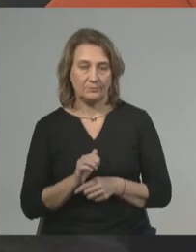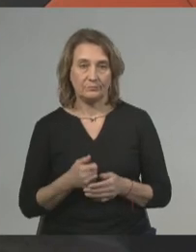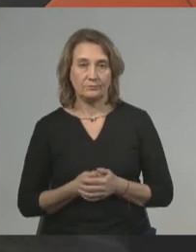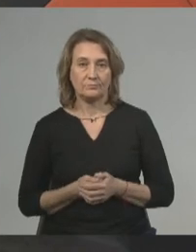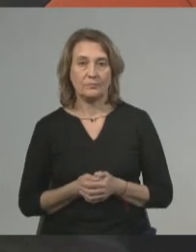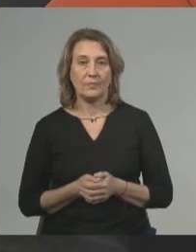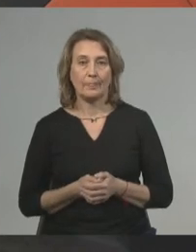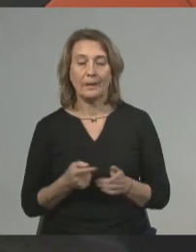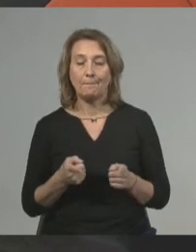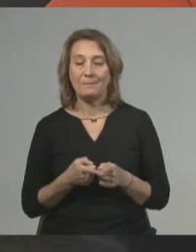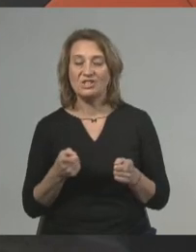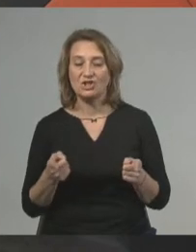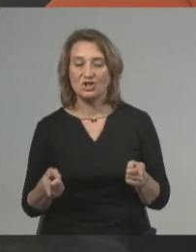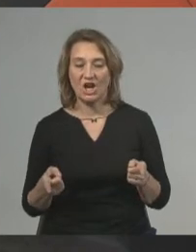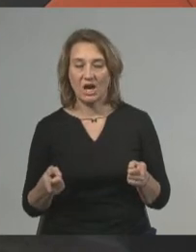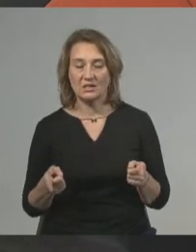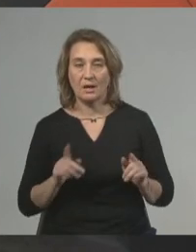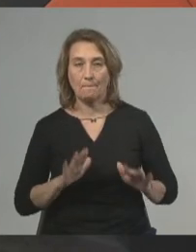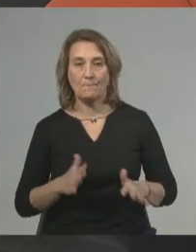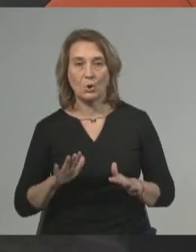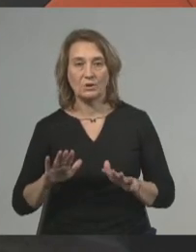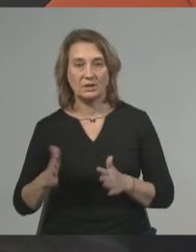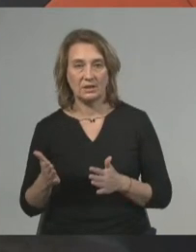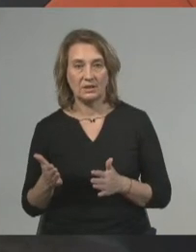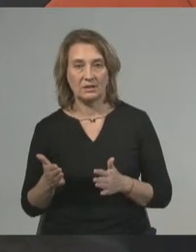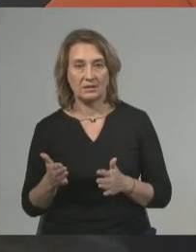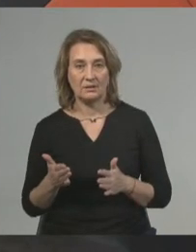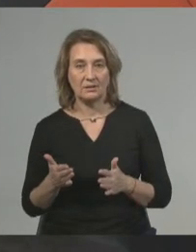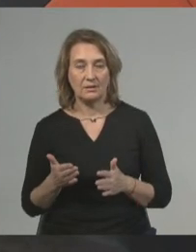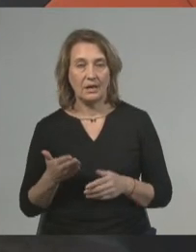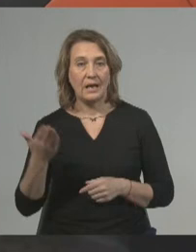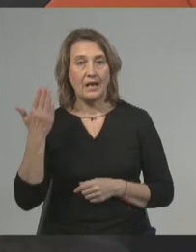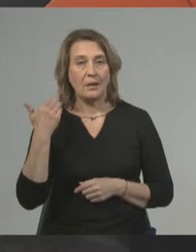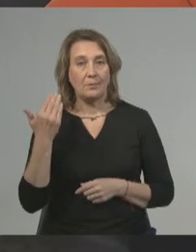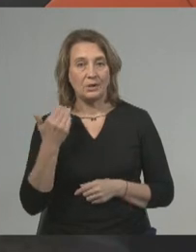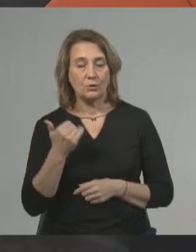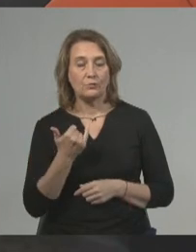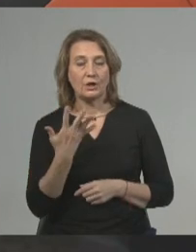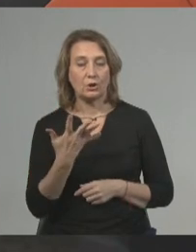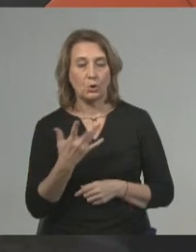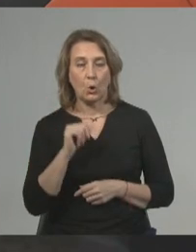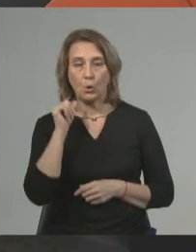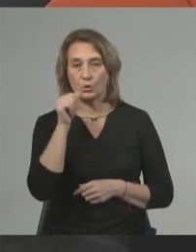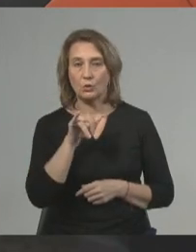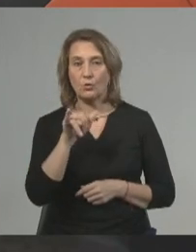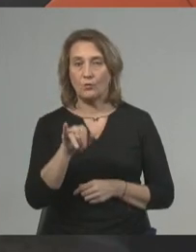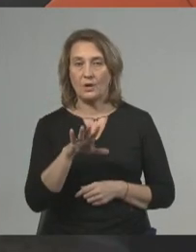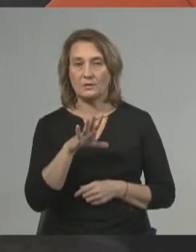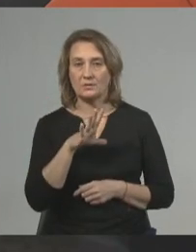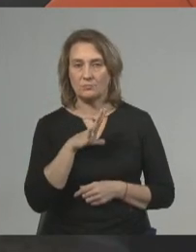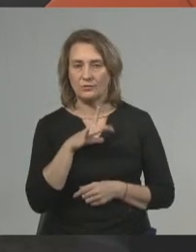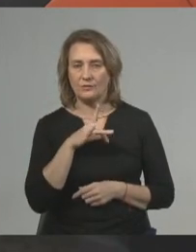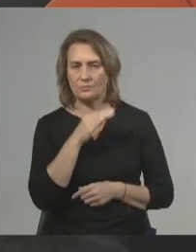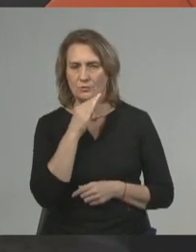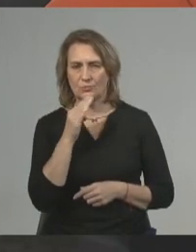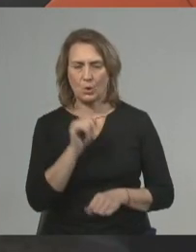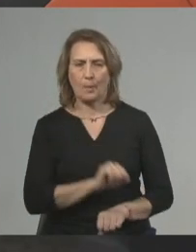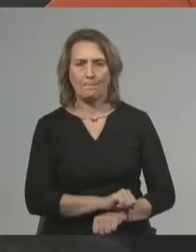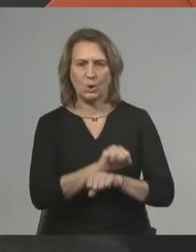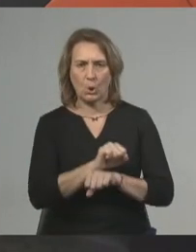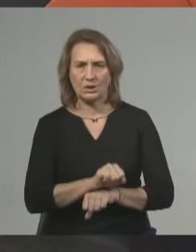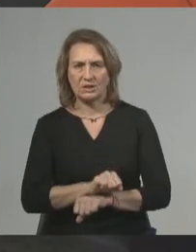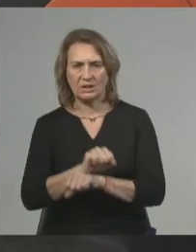events of the last few years that took place the protests and how they are unraveled and uh